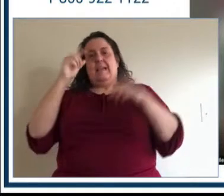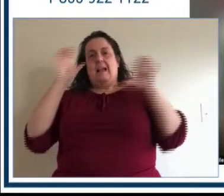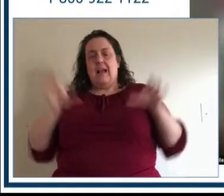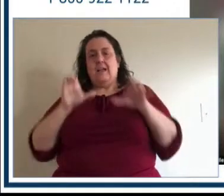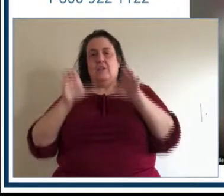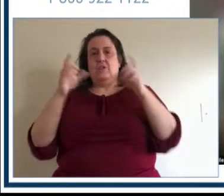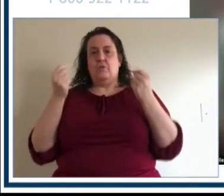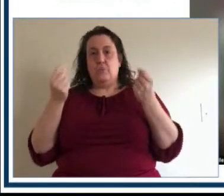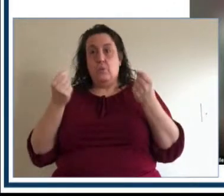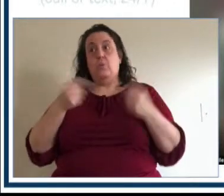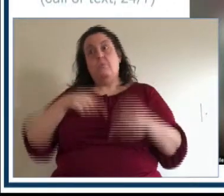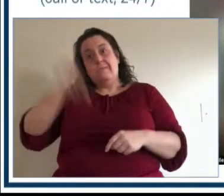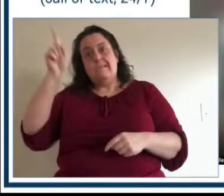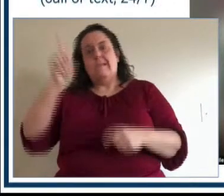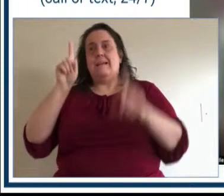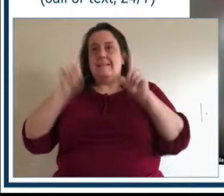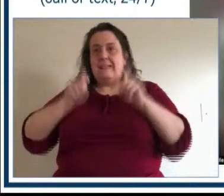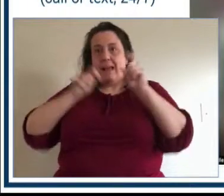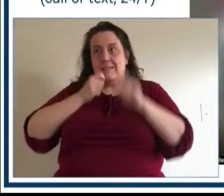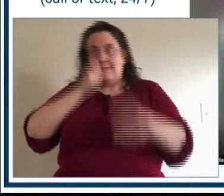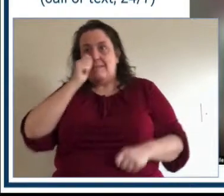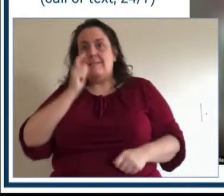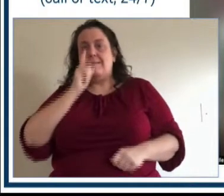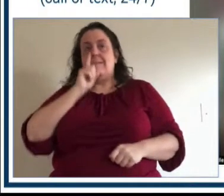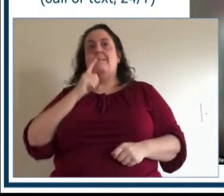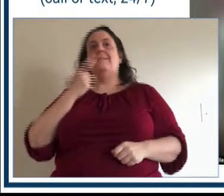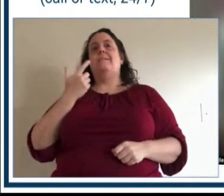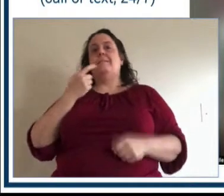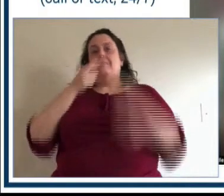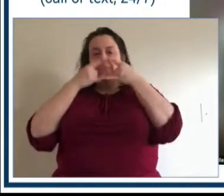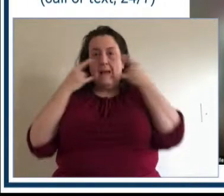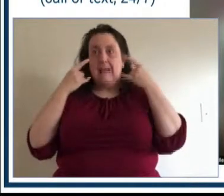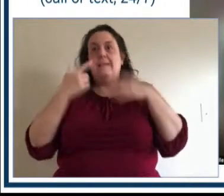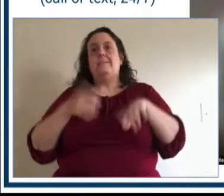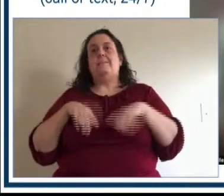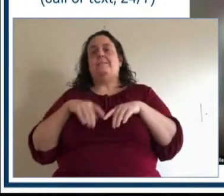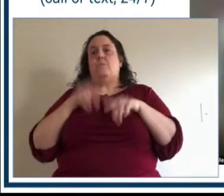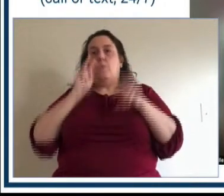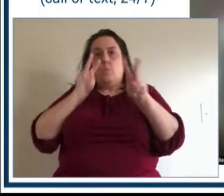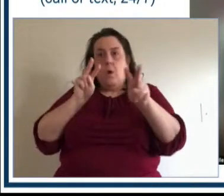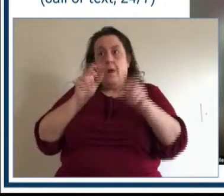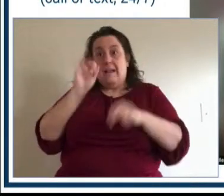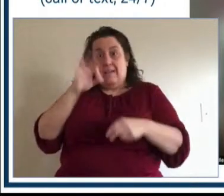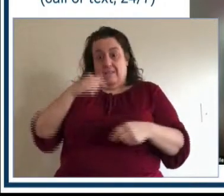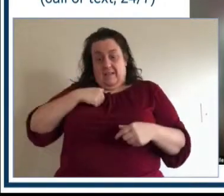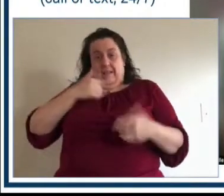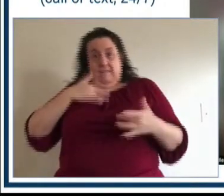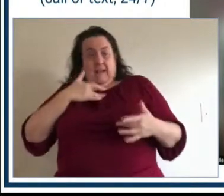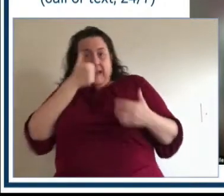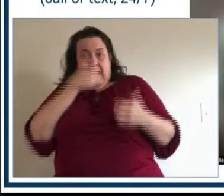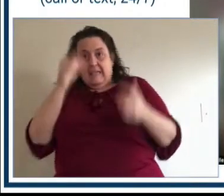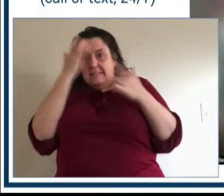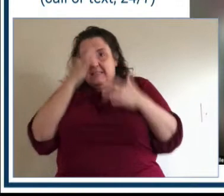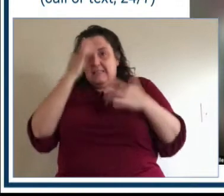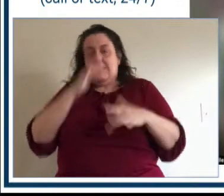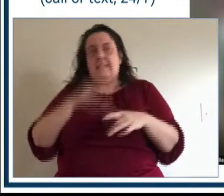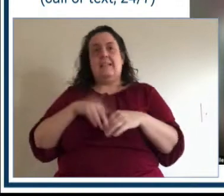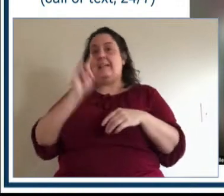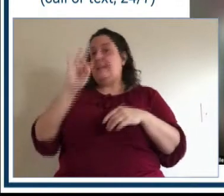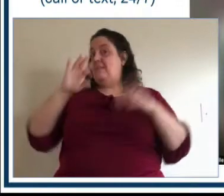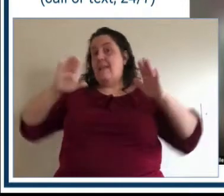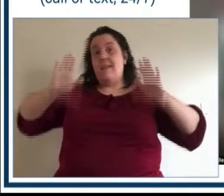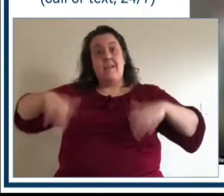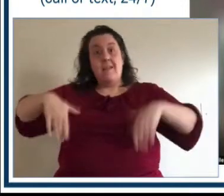Get tested, wear your mask, and watch for symptoms. If you haven't been vaccinated, book an appointment